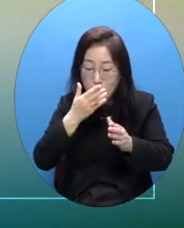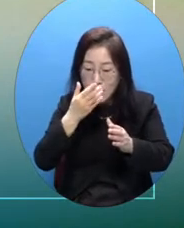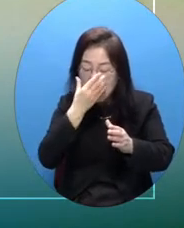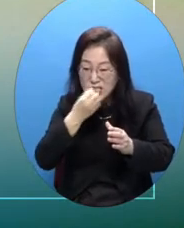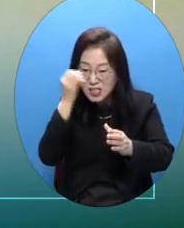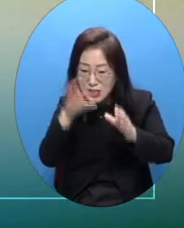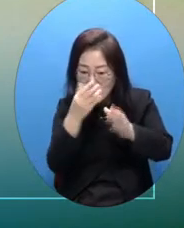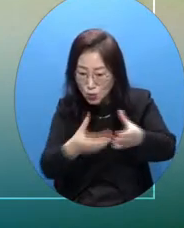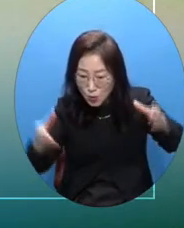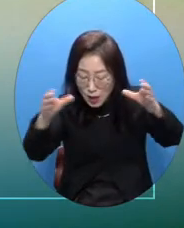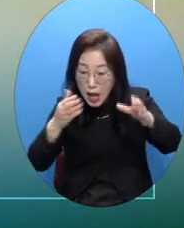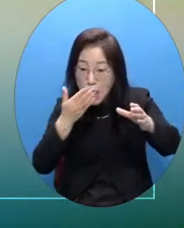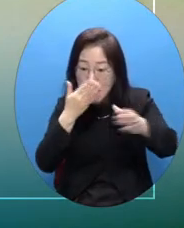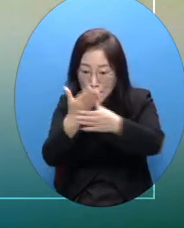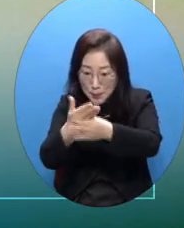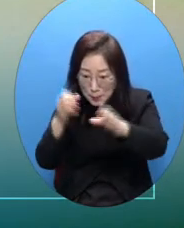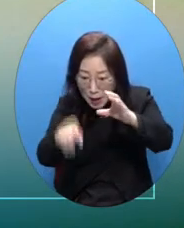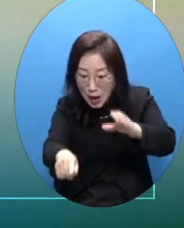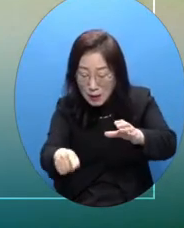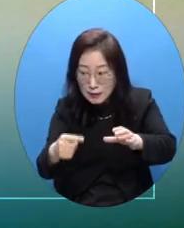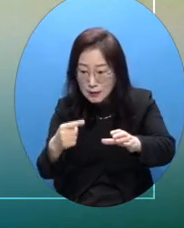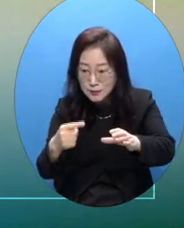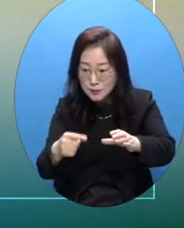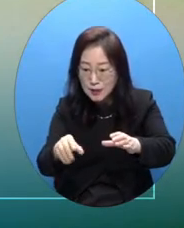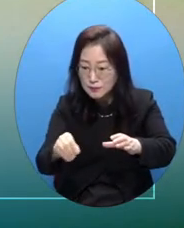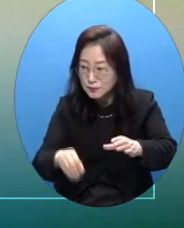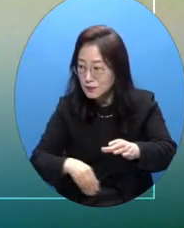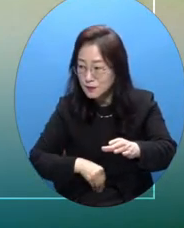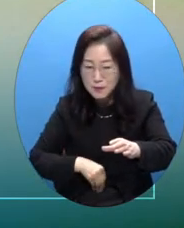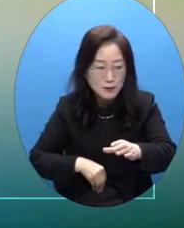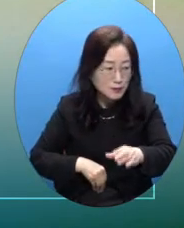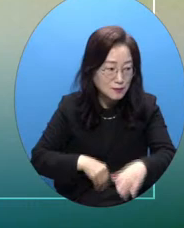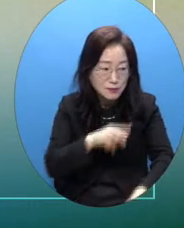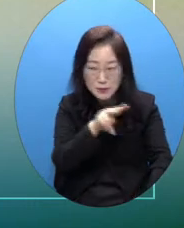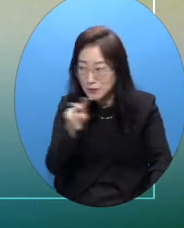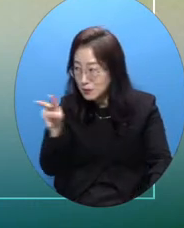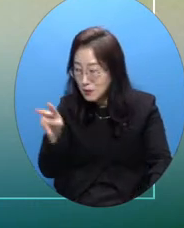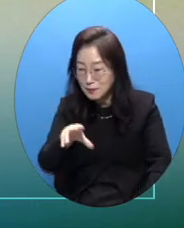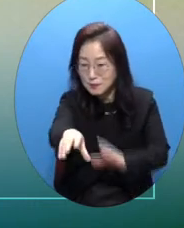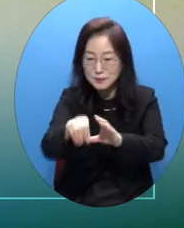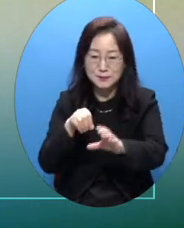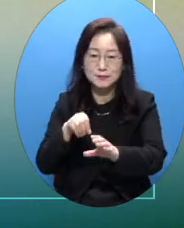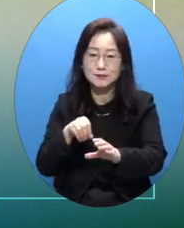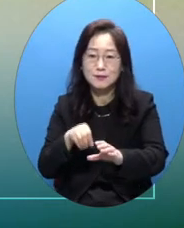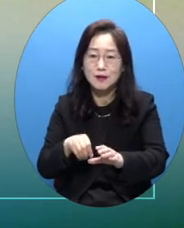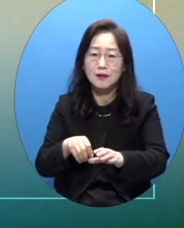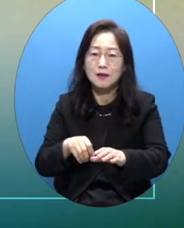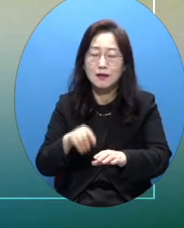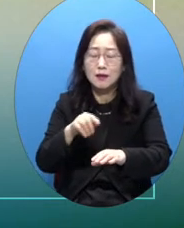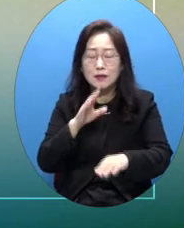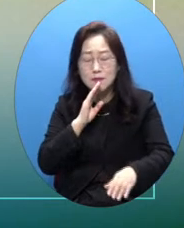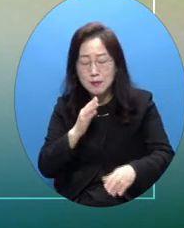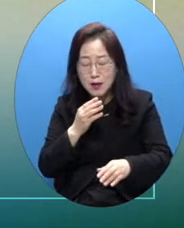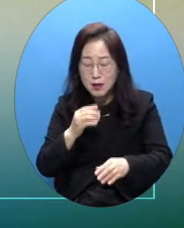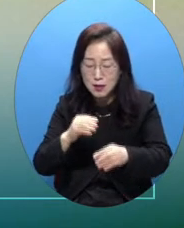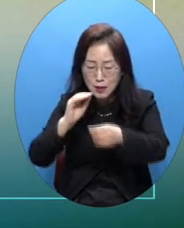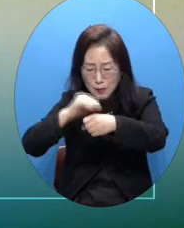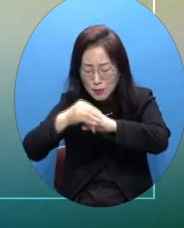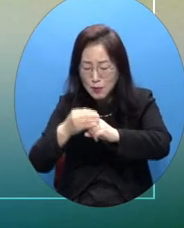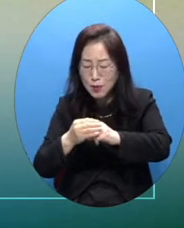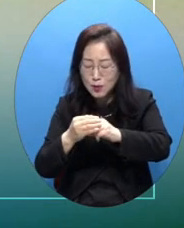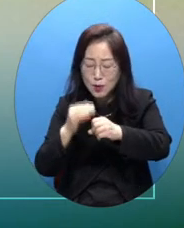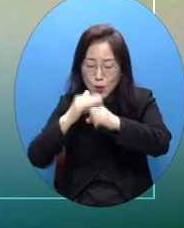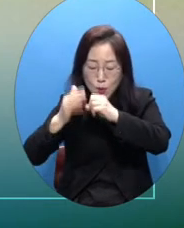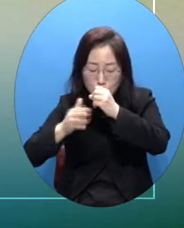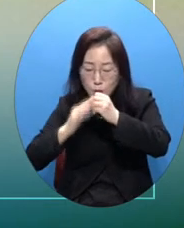shoes for others and he said one time after delivering newspapers I was so hungry